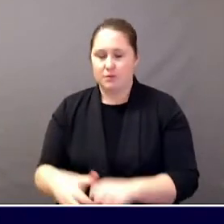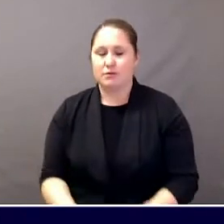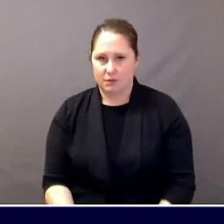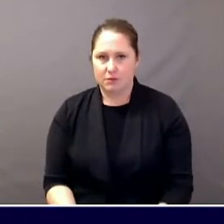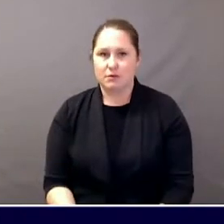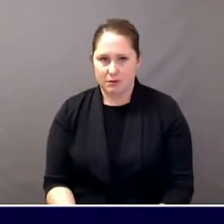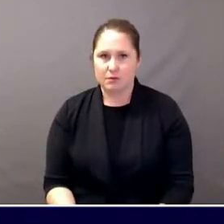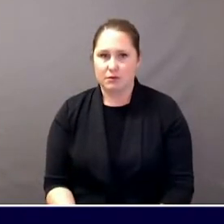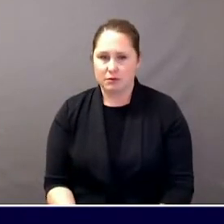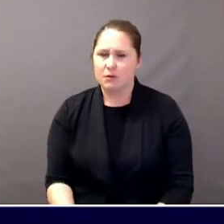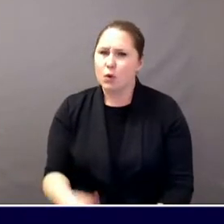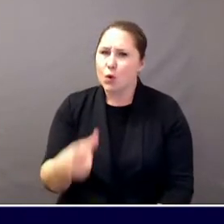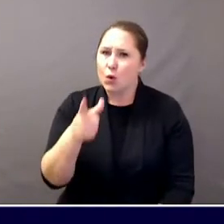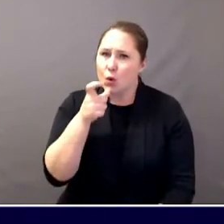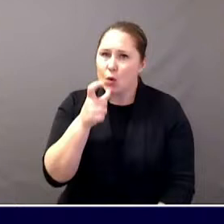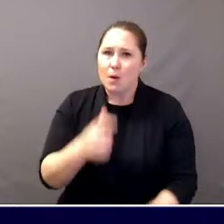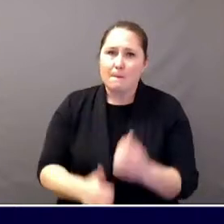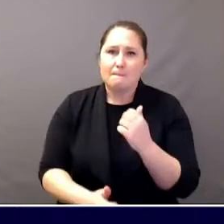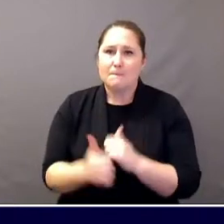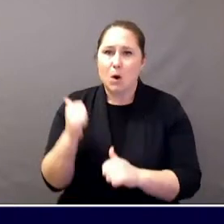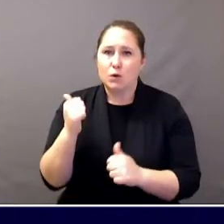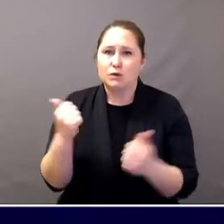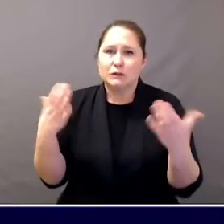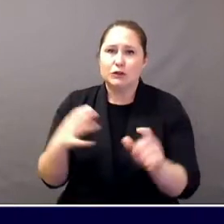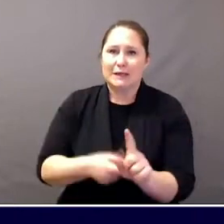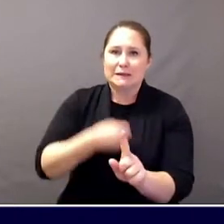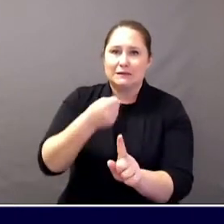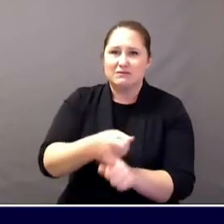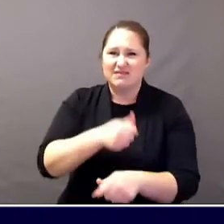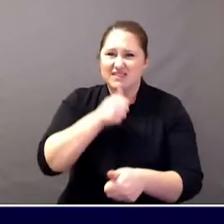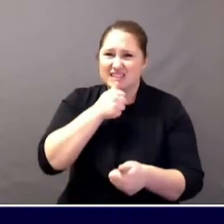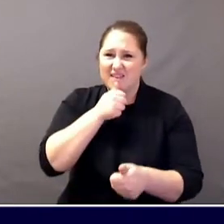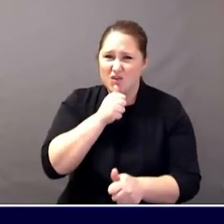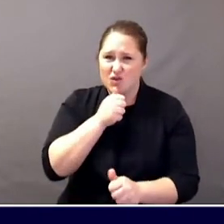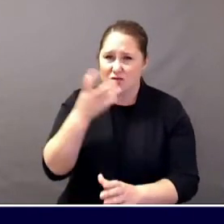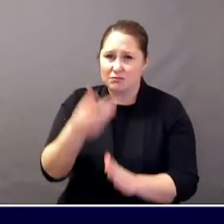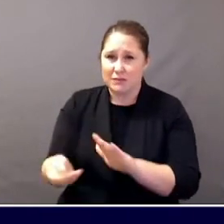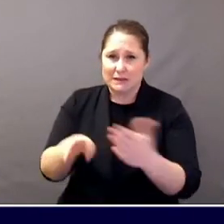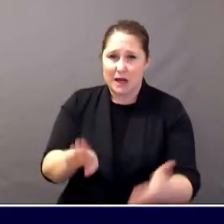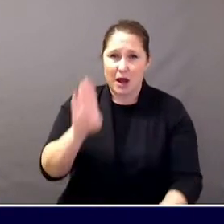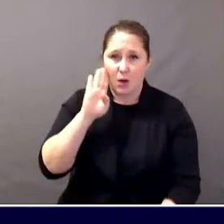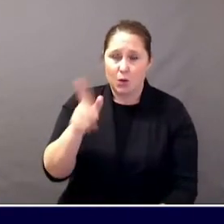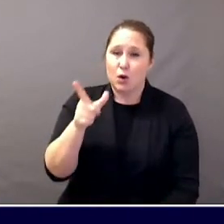who is likely to suffer and die if they don't get the vaccine?